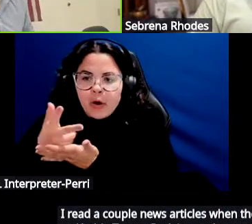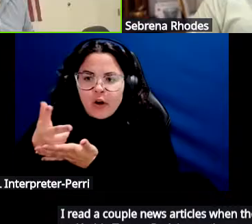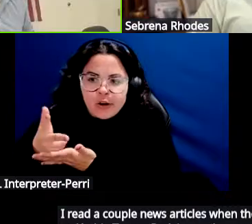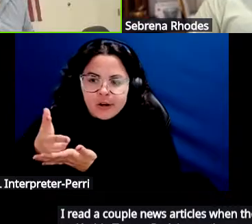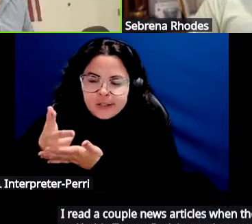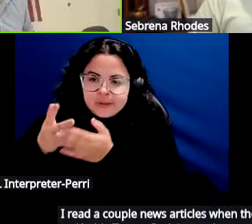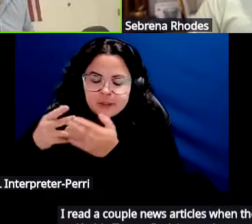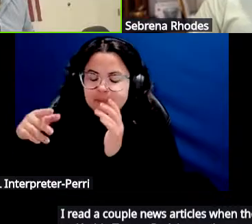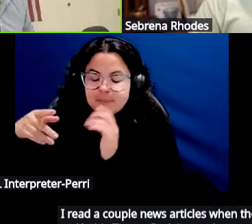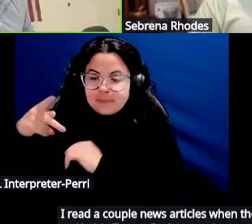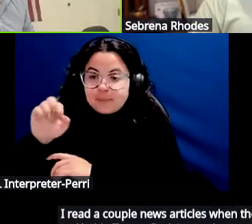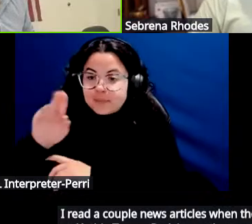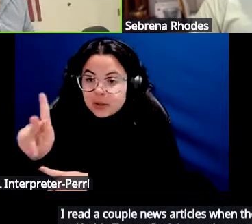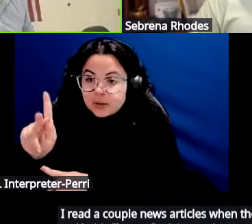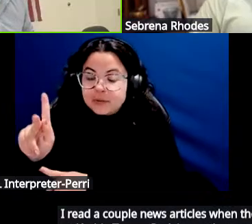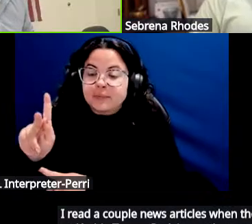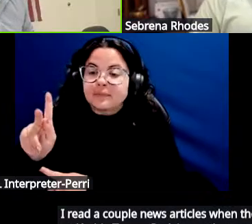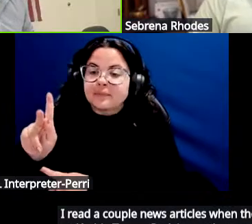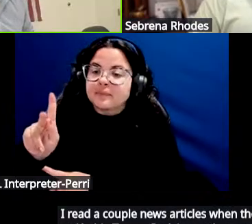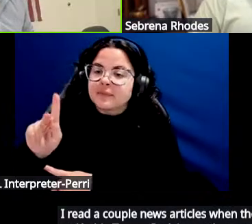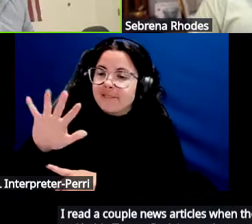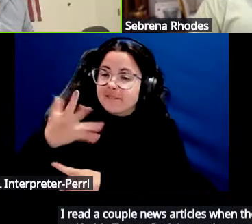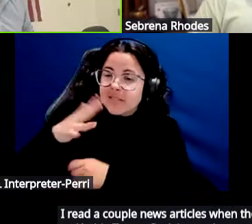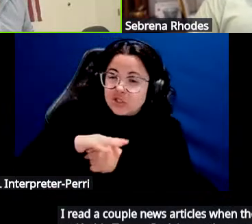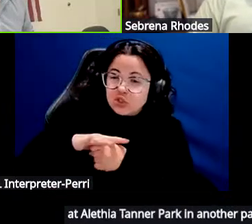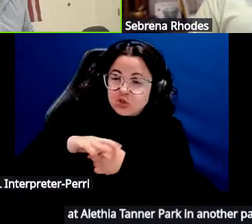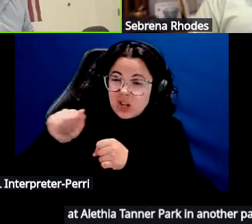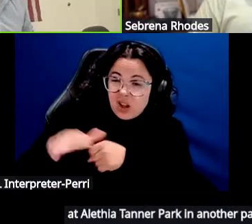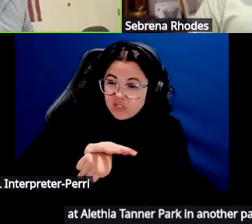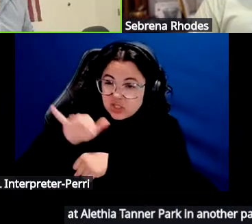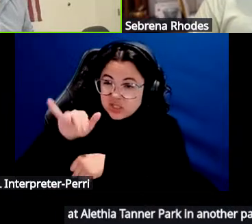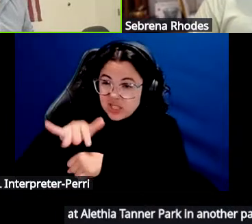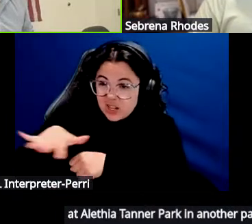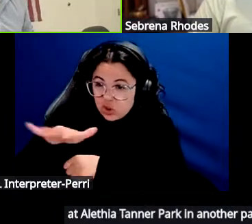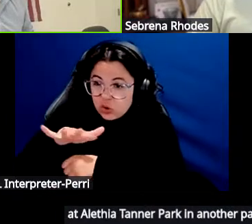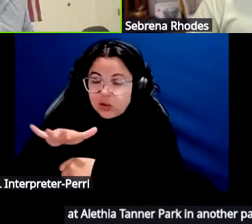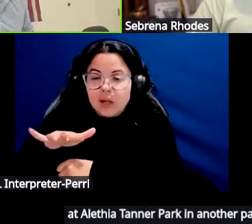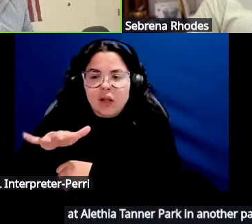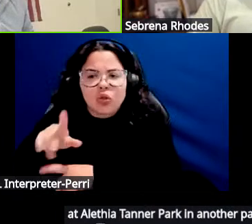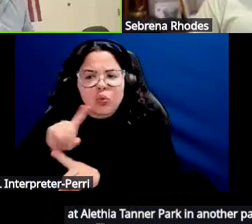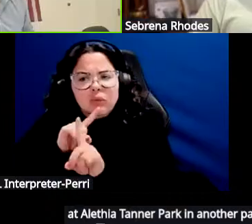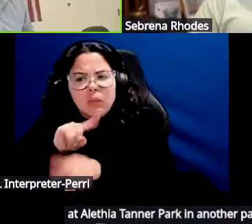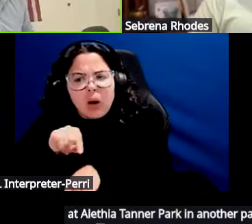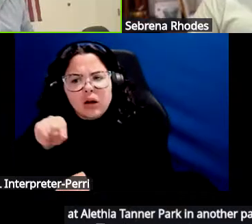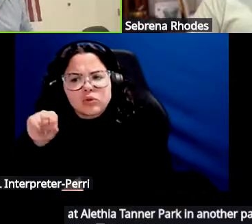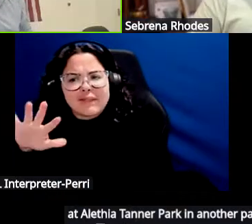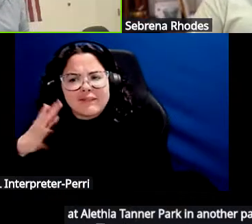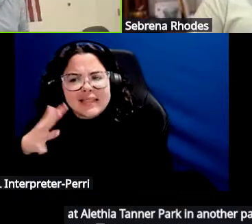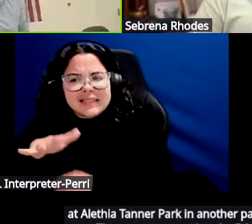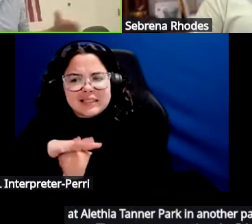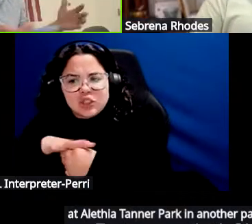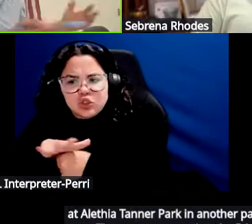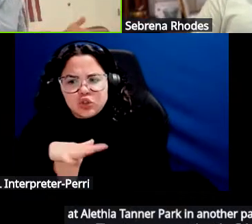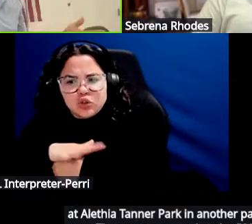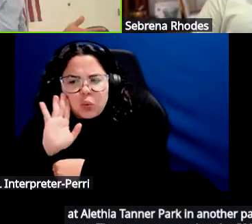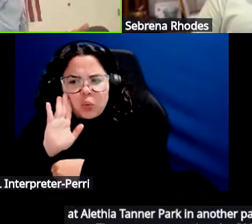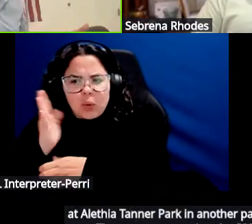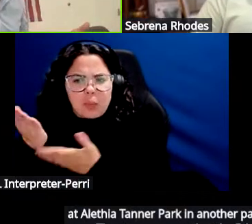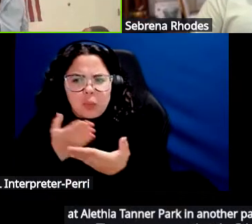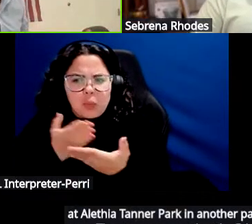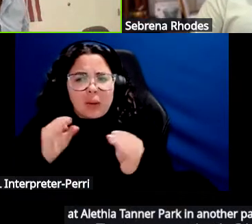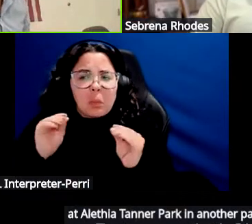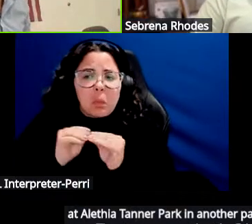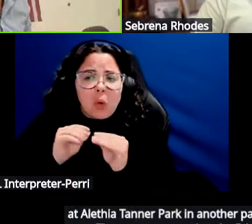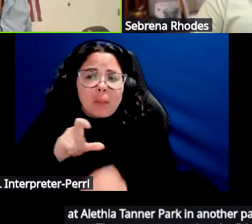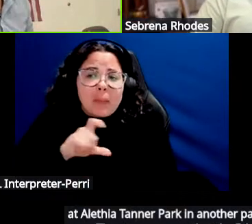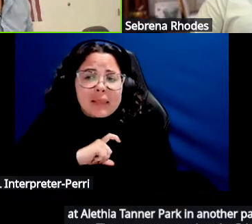5. The 5th district covers that area. The response was that the 5th district would bring more police through